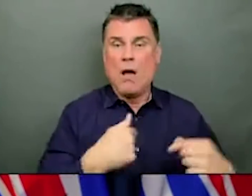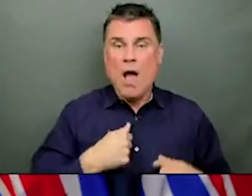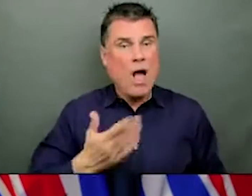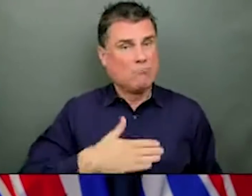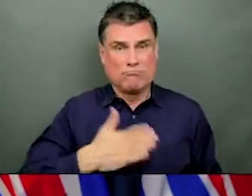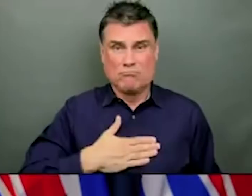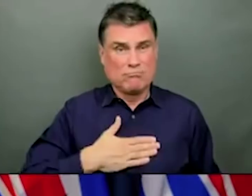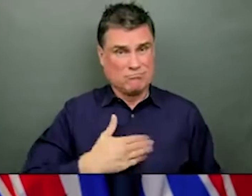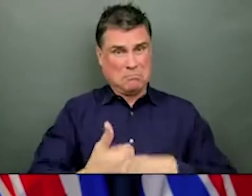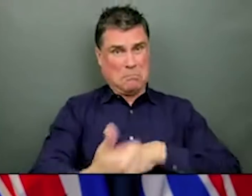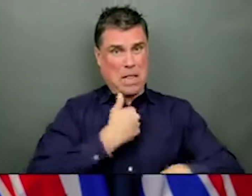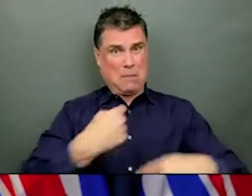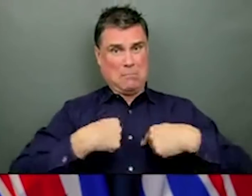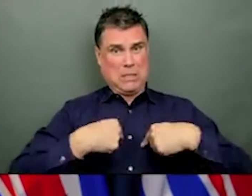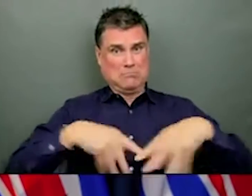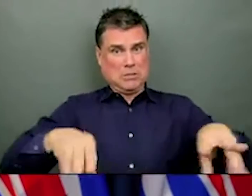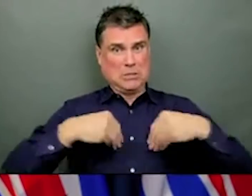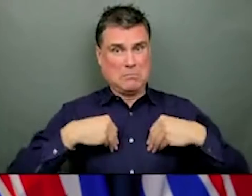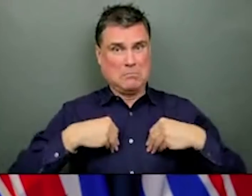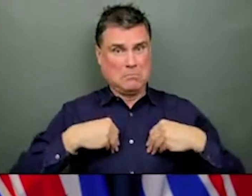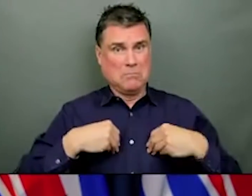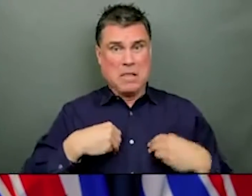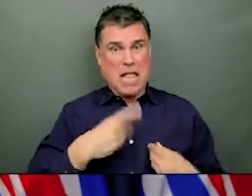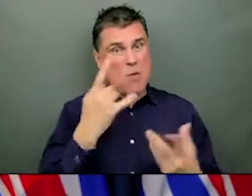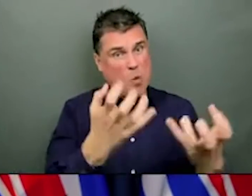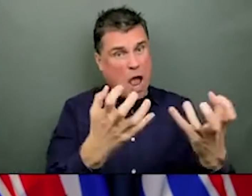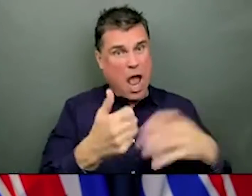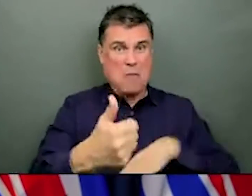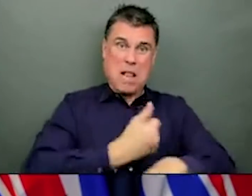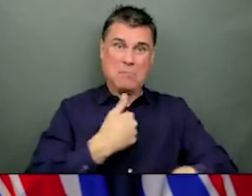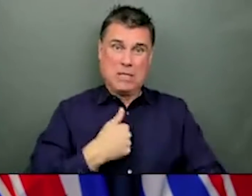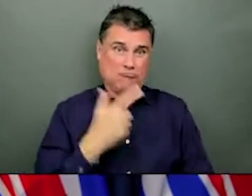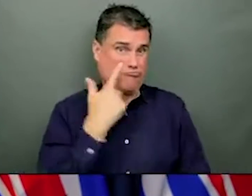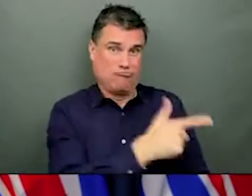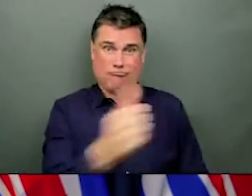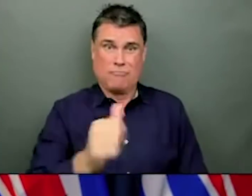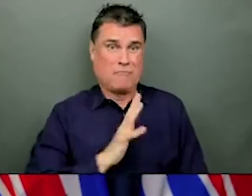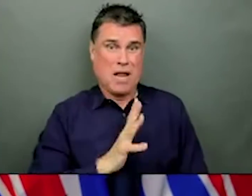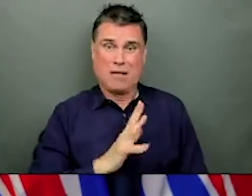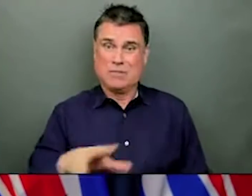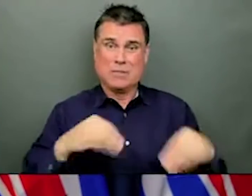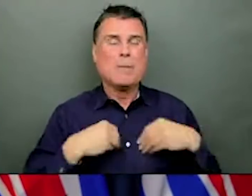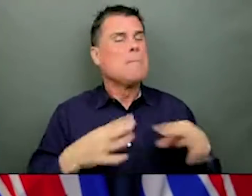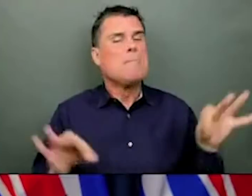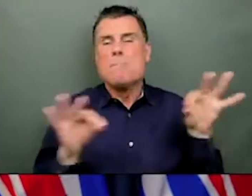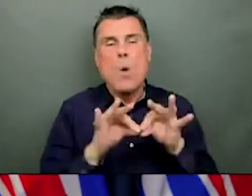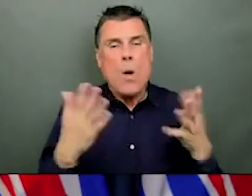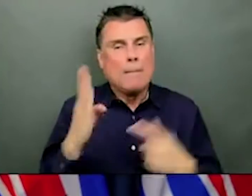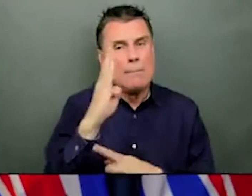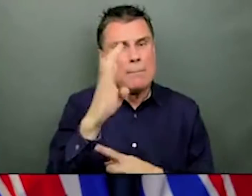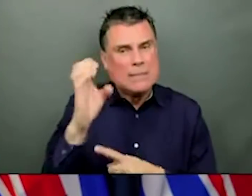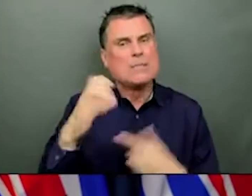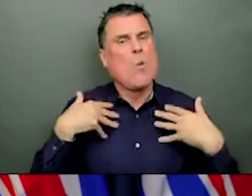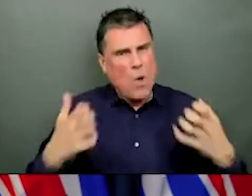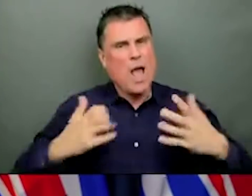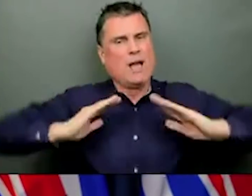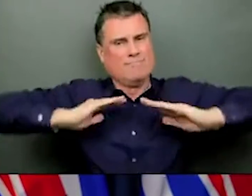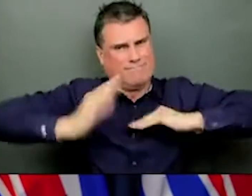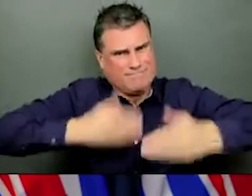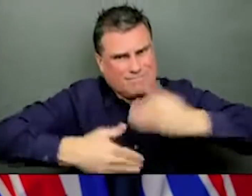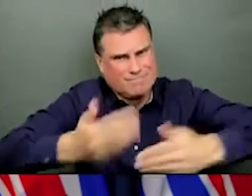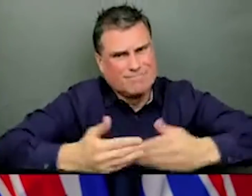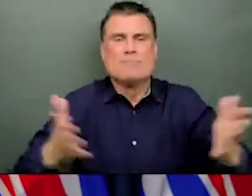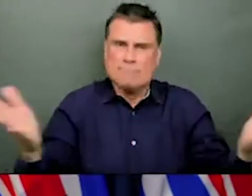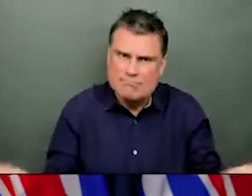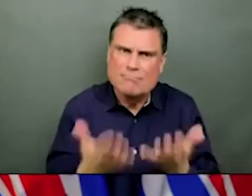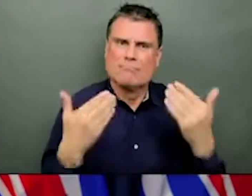are seeking. But I think more importantly, British Columbians are seeking vaccinations. We have more products now approved by Health Canada. We have more